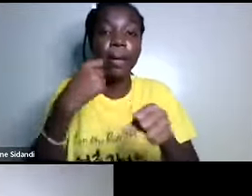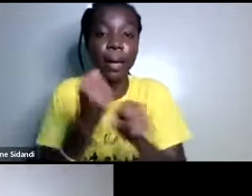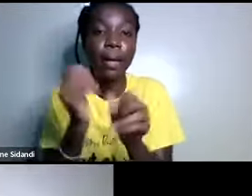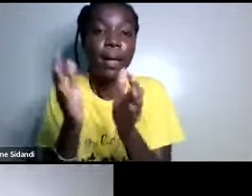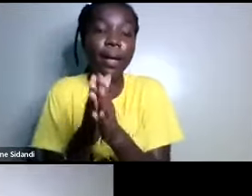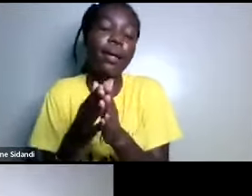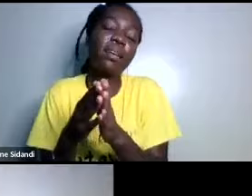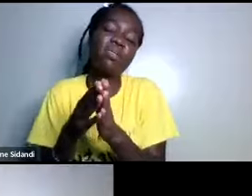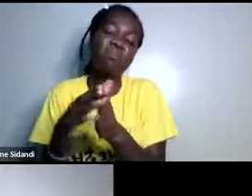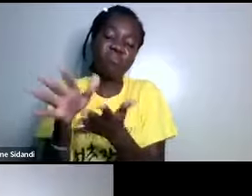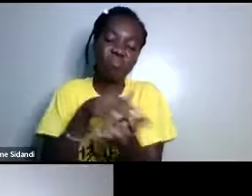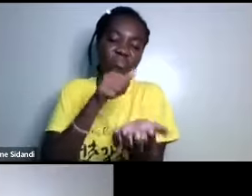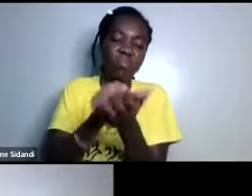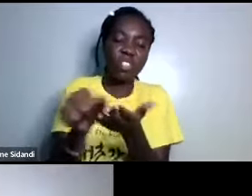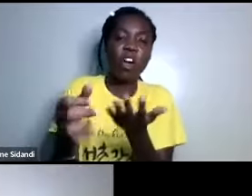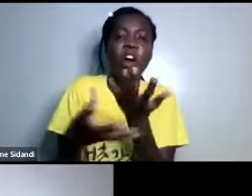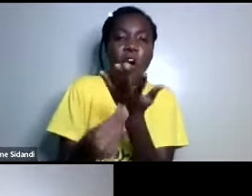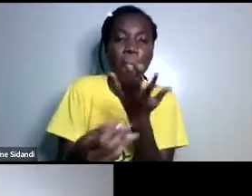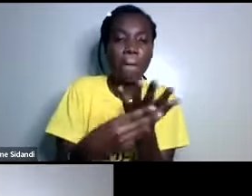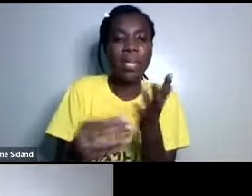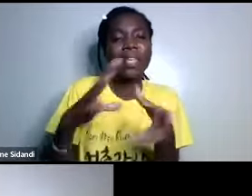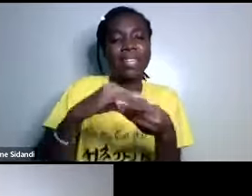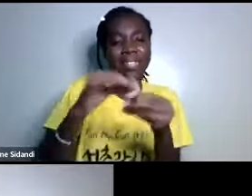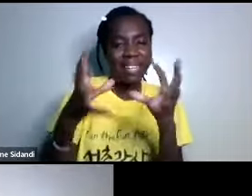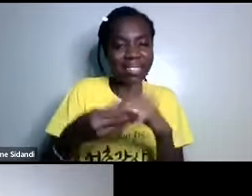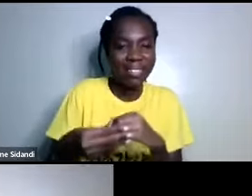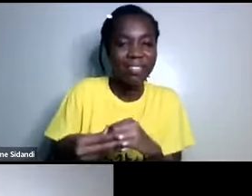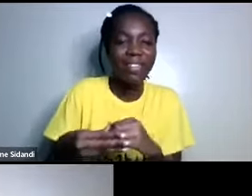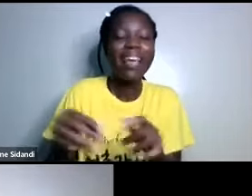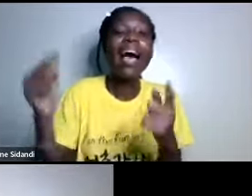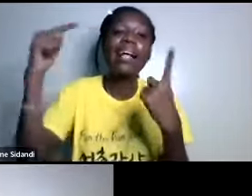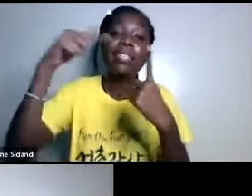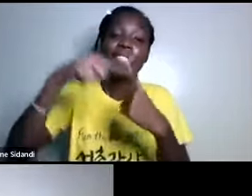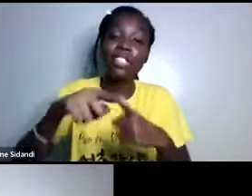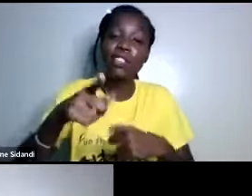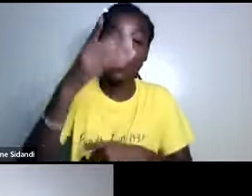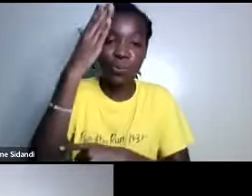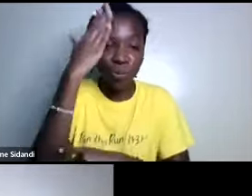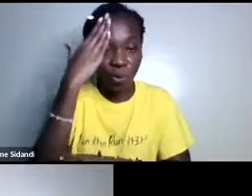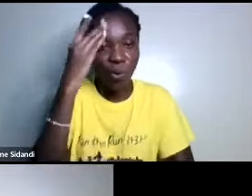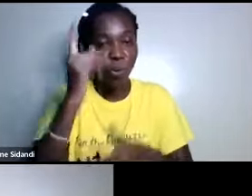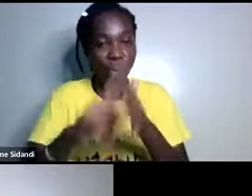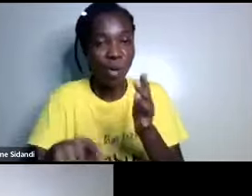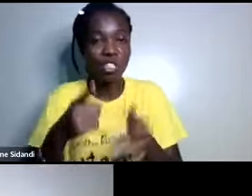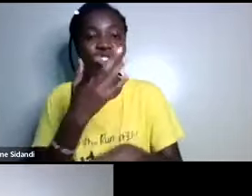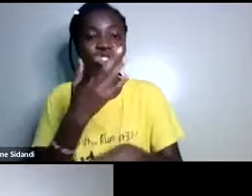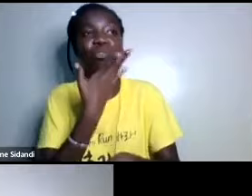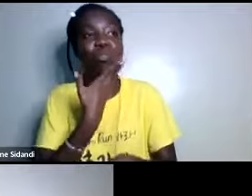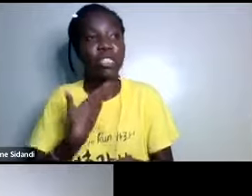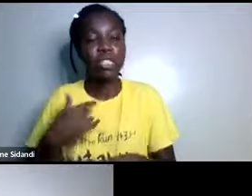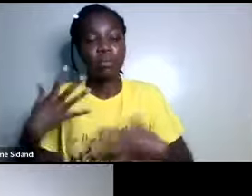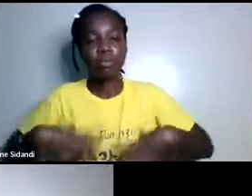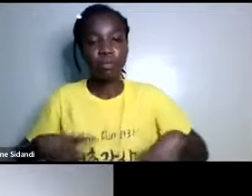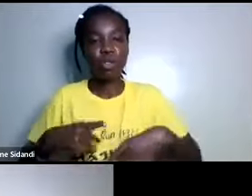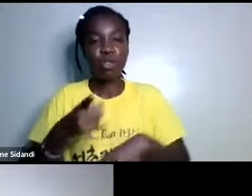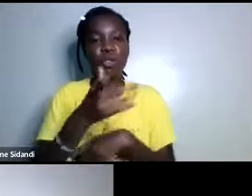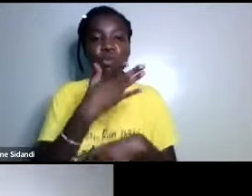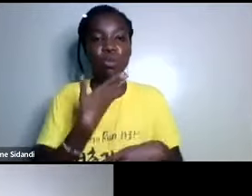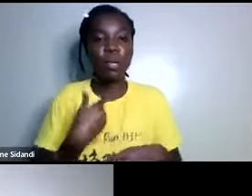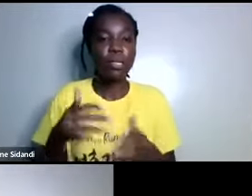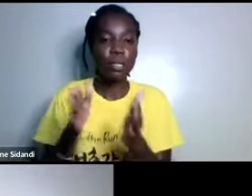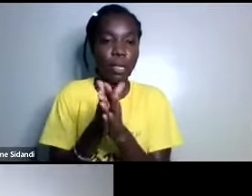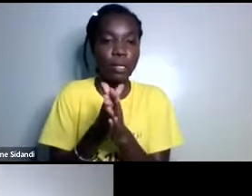editing the creative till you know that I have actually nailed the kind of people I want for my